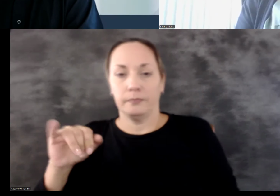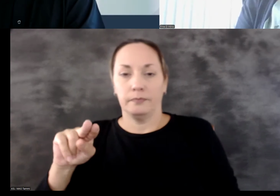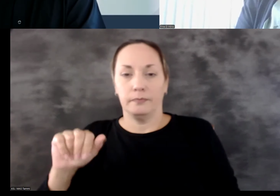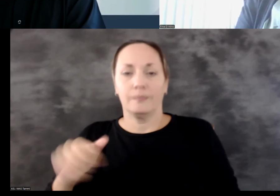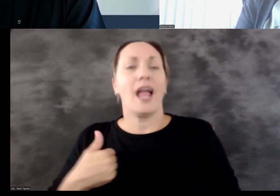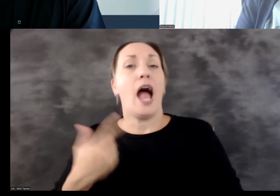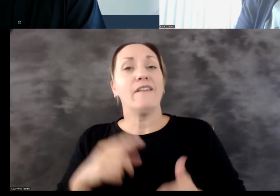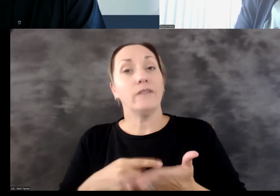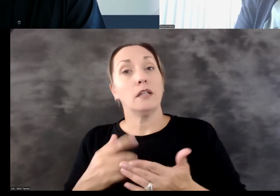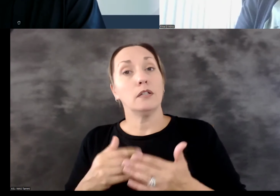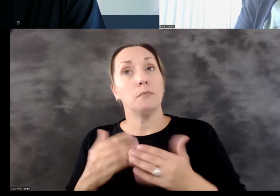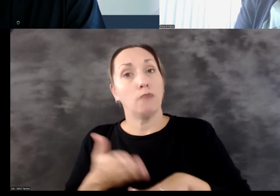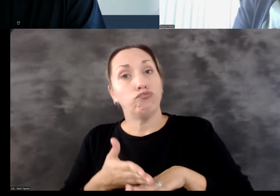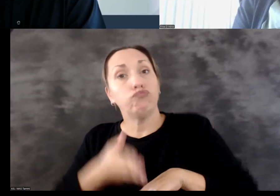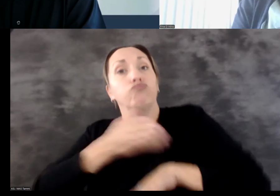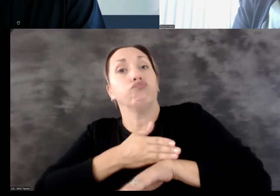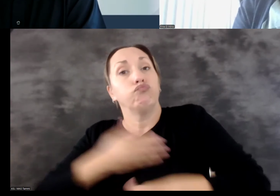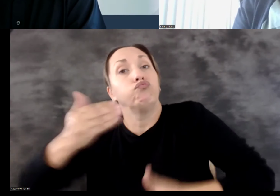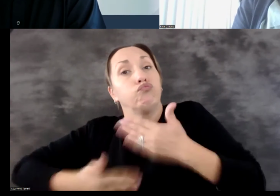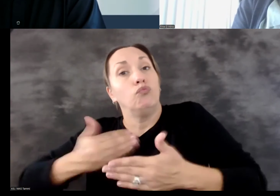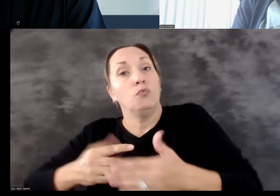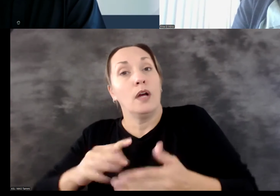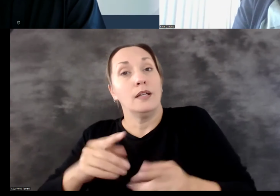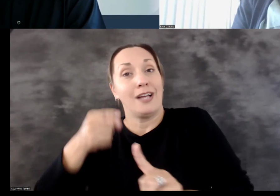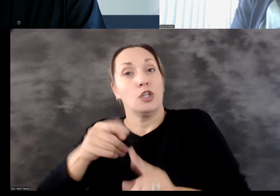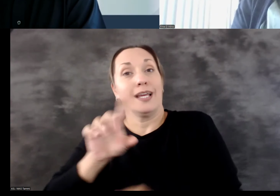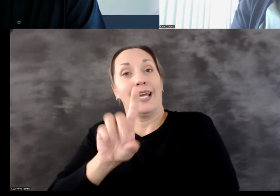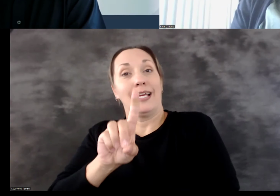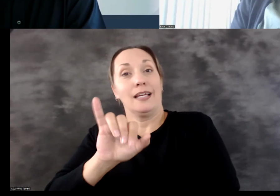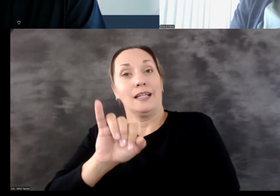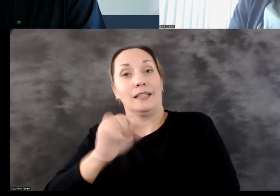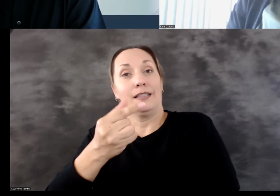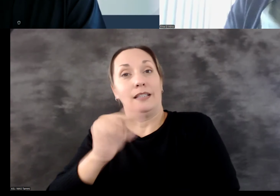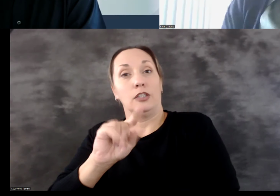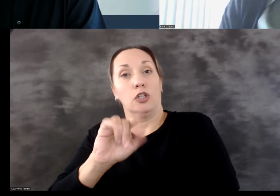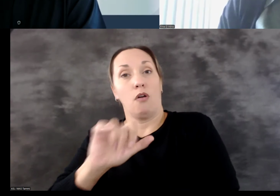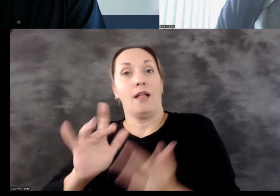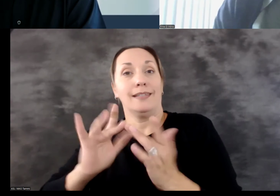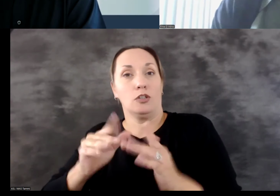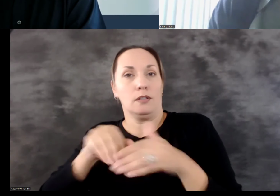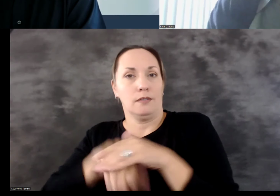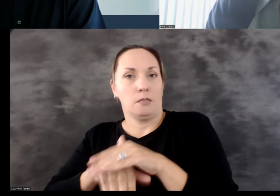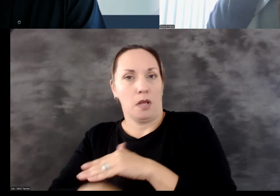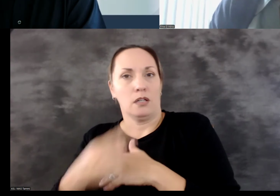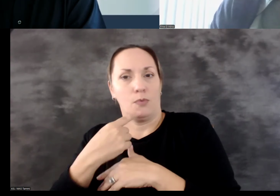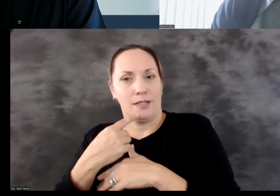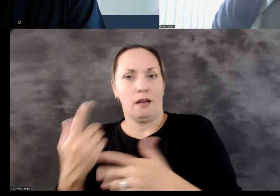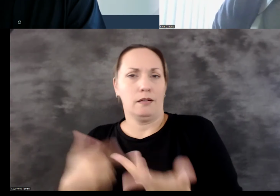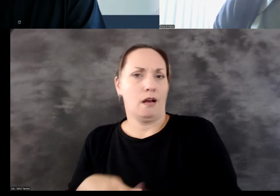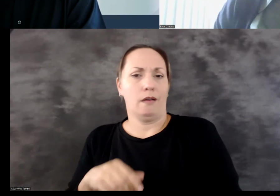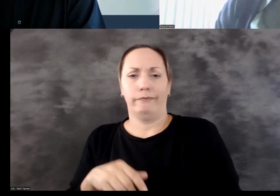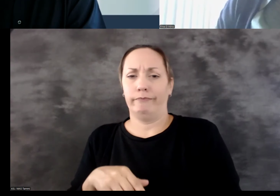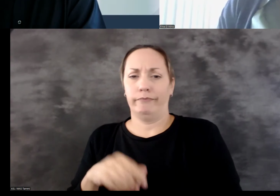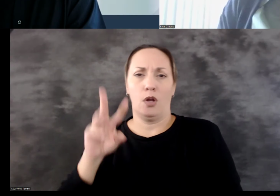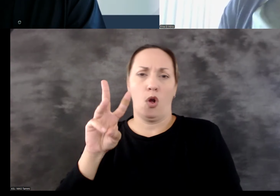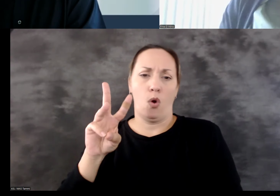movement, particularly when we talk about digital accessibility. We have, as we said, the standards like WCAG have been around for a